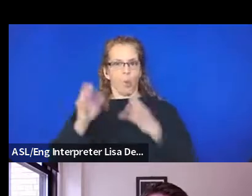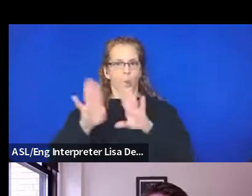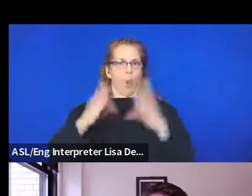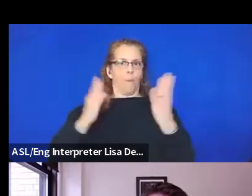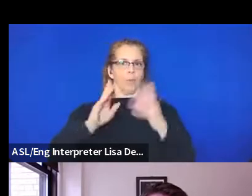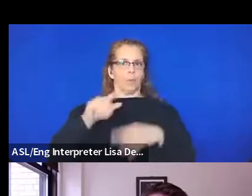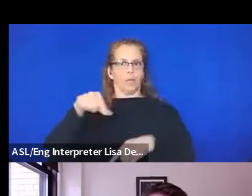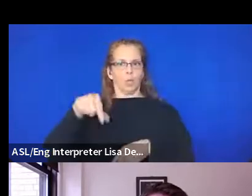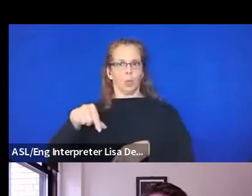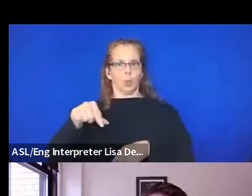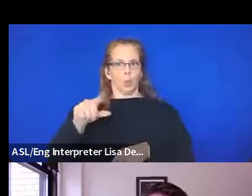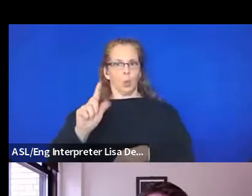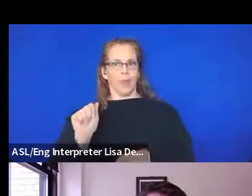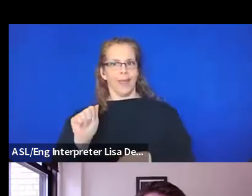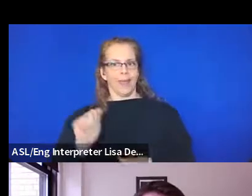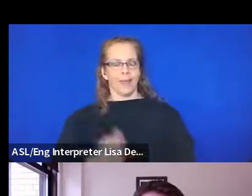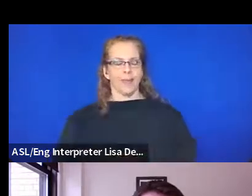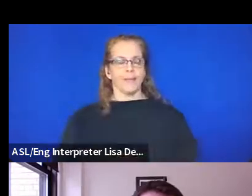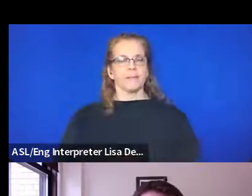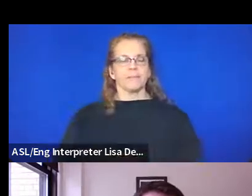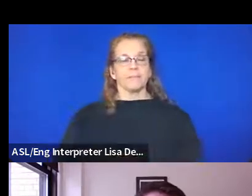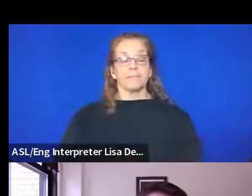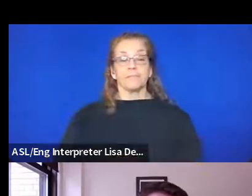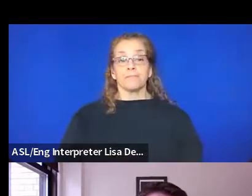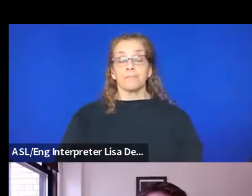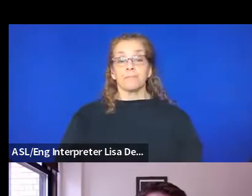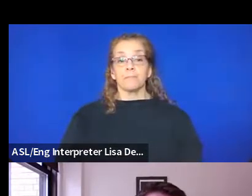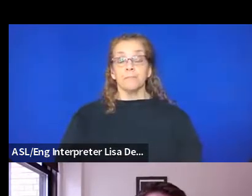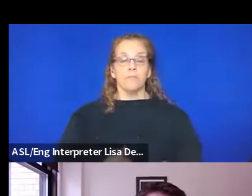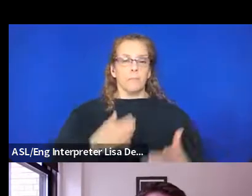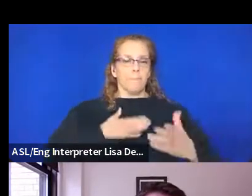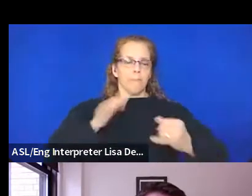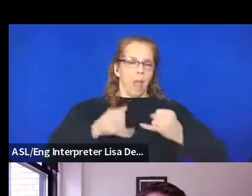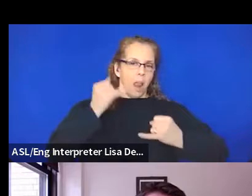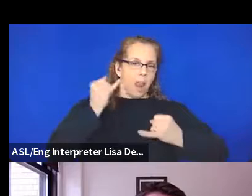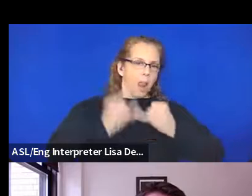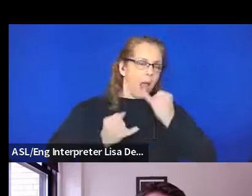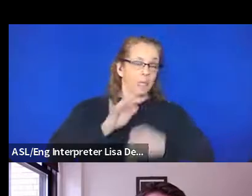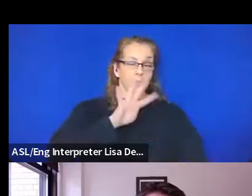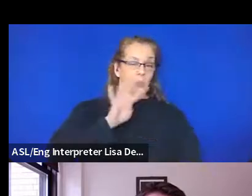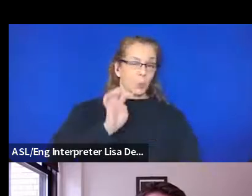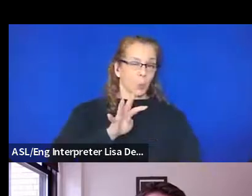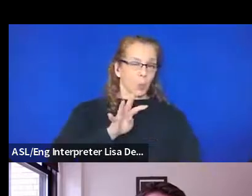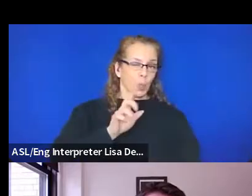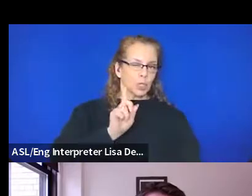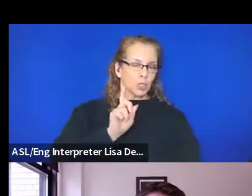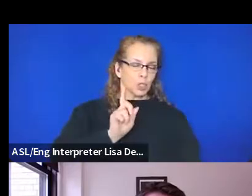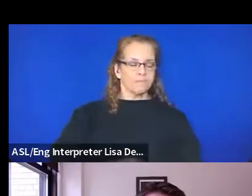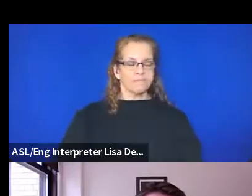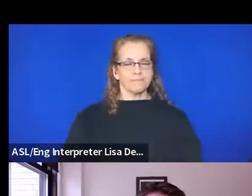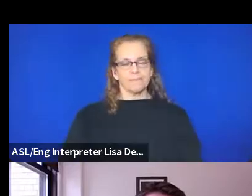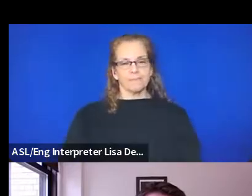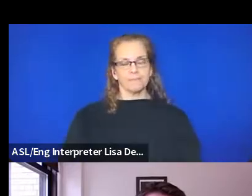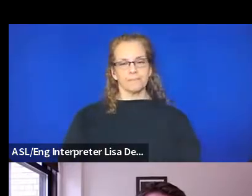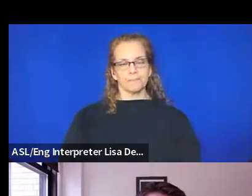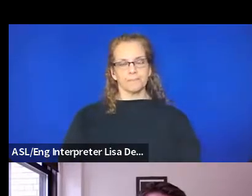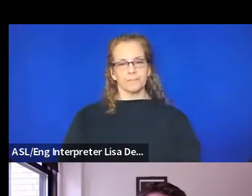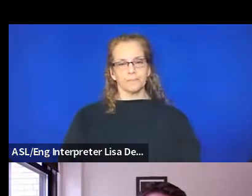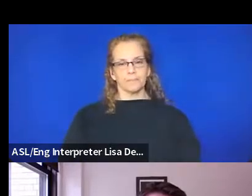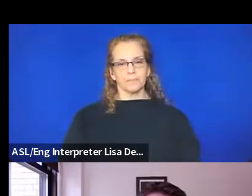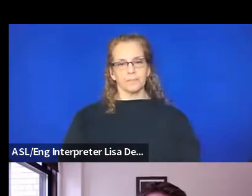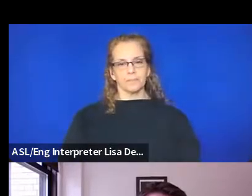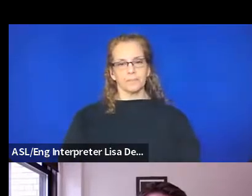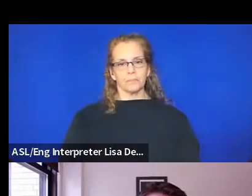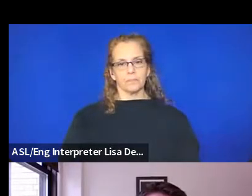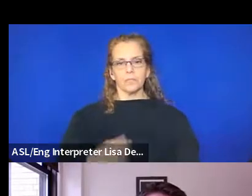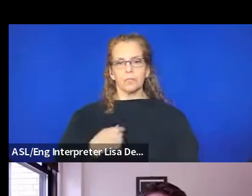audience members for some more questions. And so my final question for you is there one single